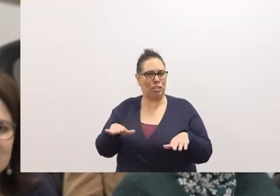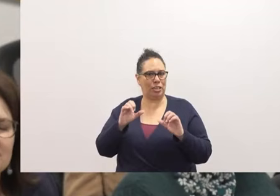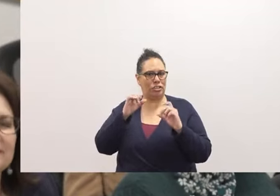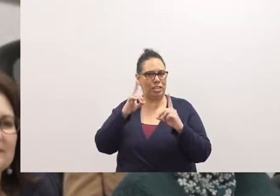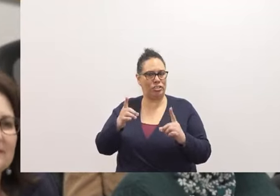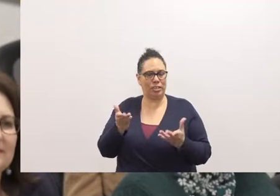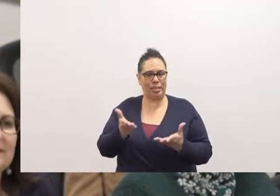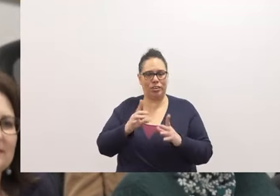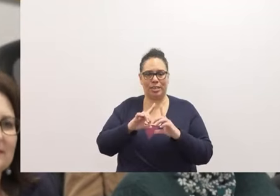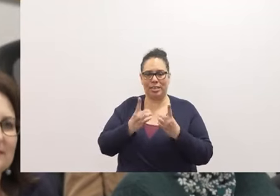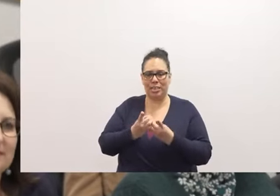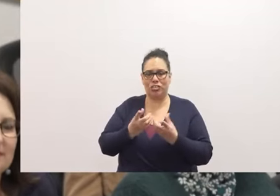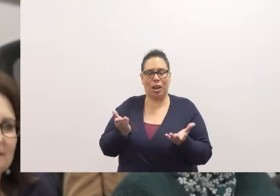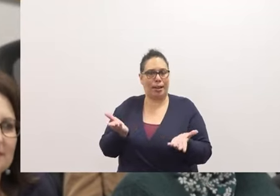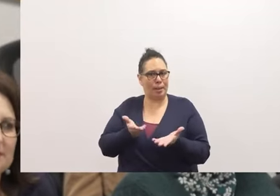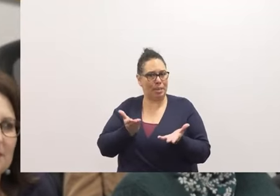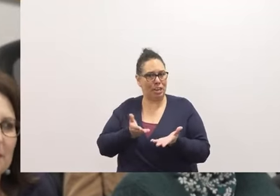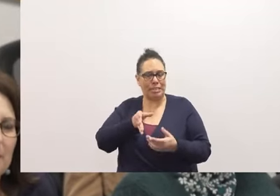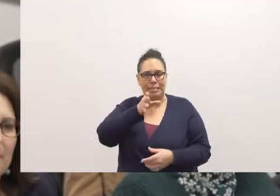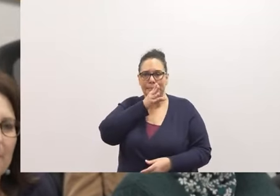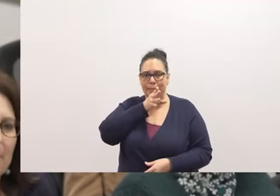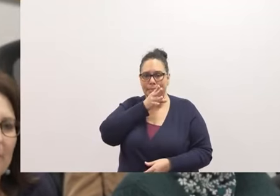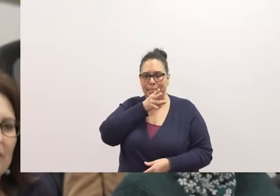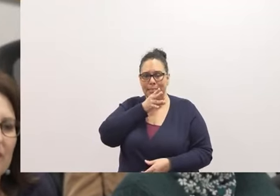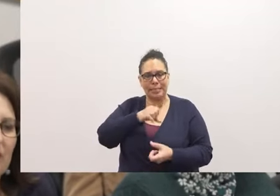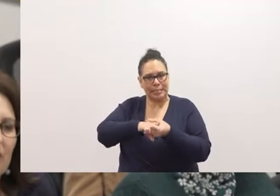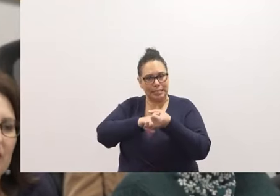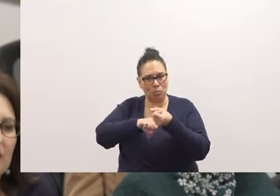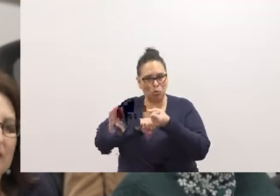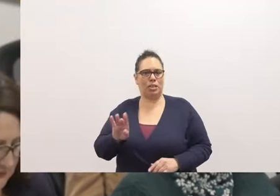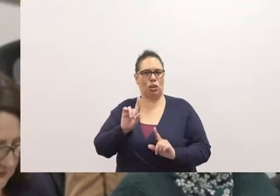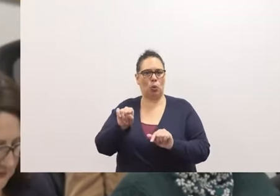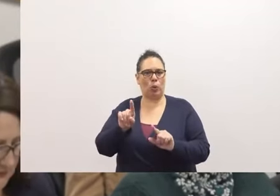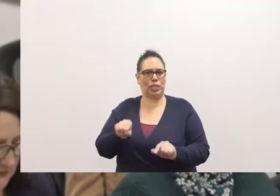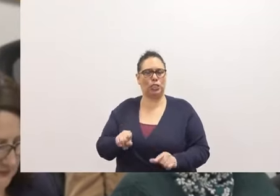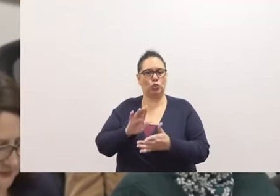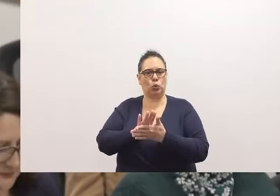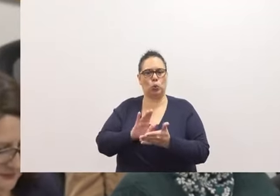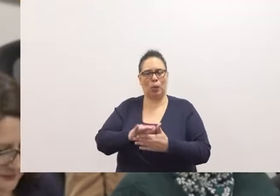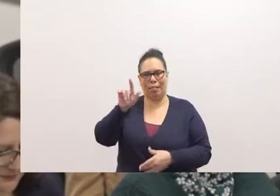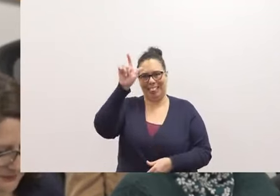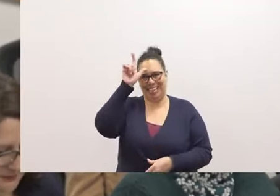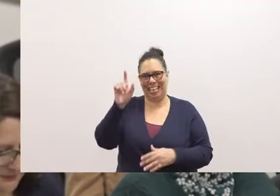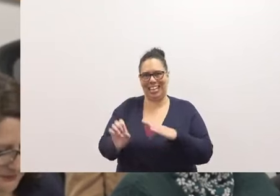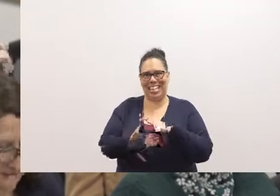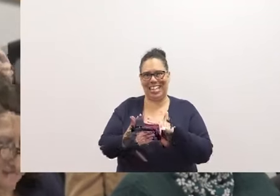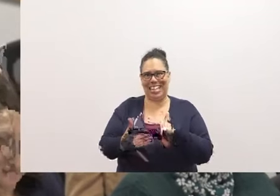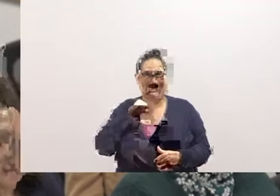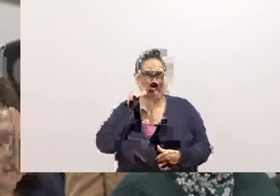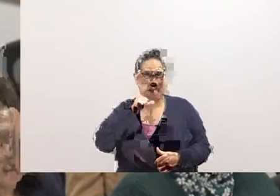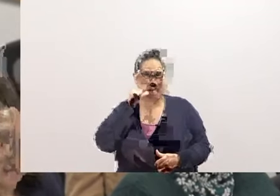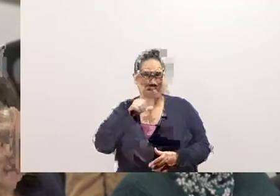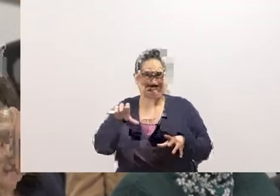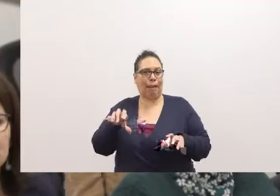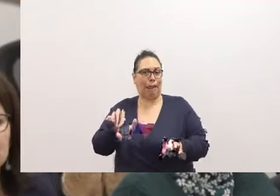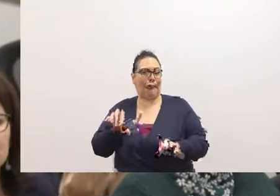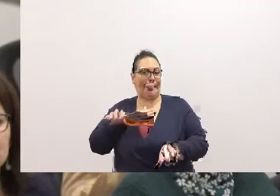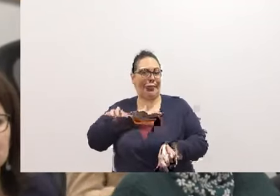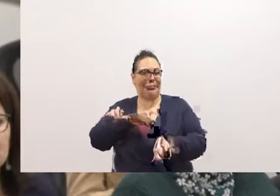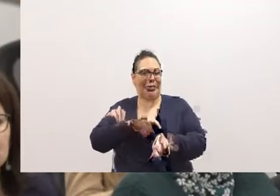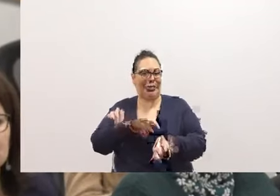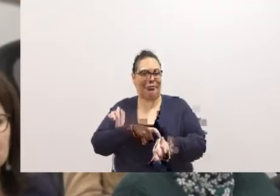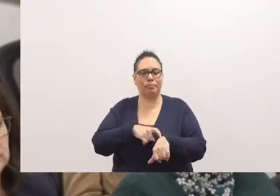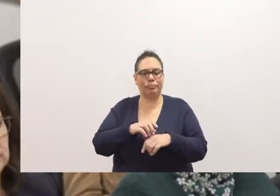well. I'm here to speak in support of the district's Lincoln Elementary, Hill Middle School, and of Cambodian. I've